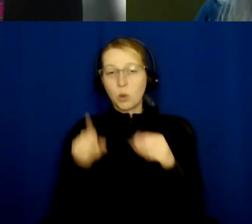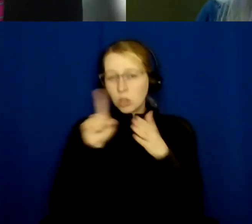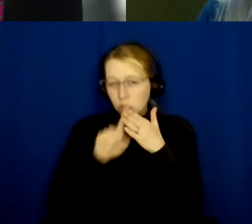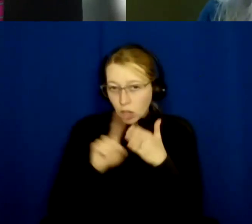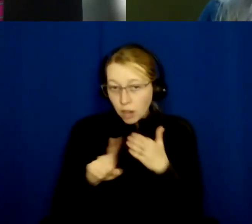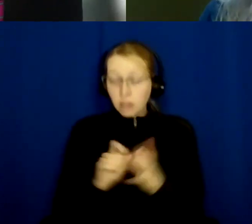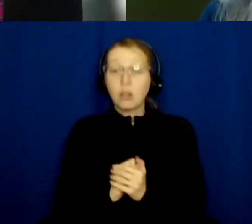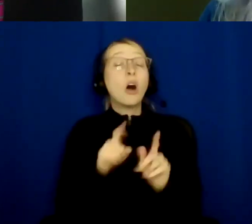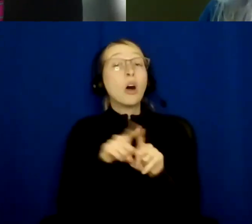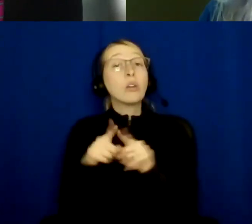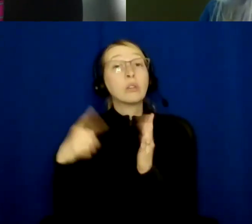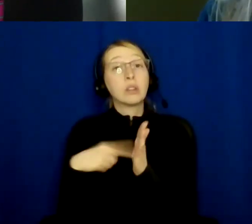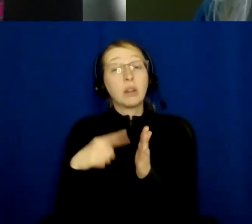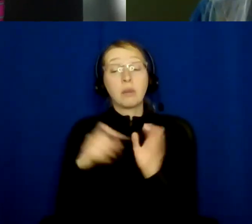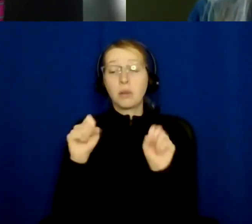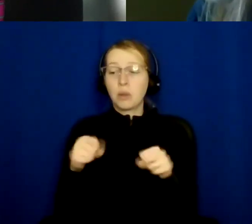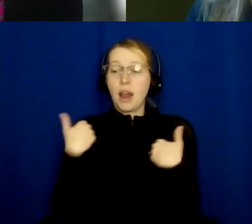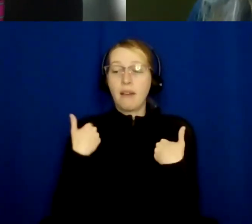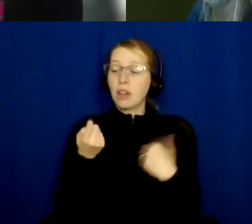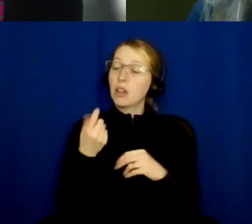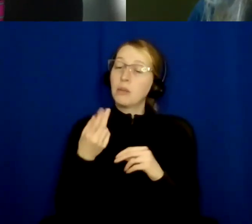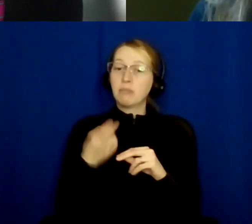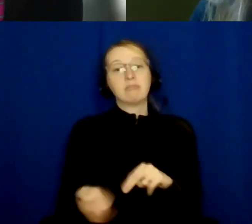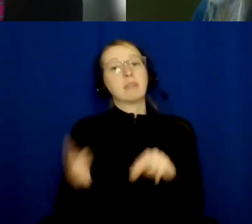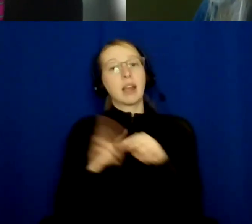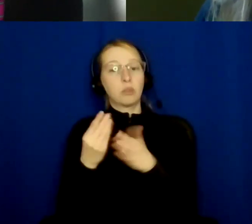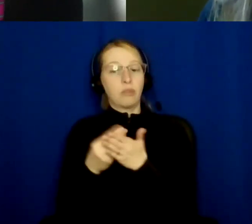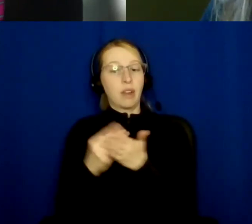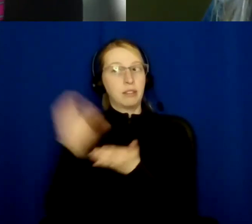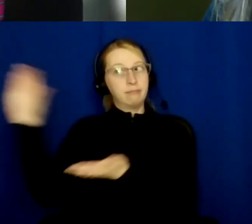can be additional funding for certain populations.